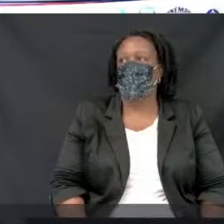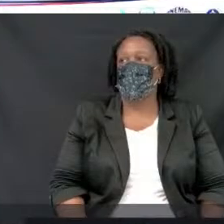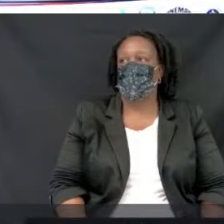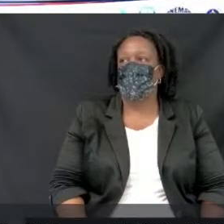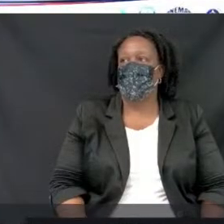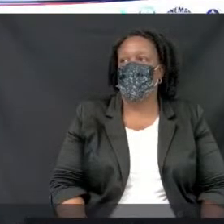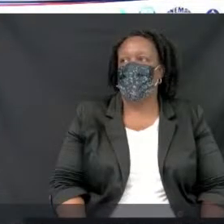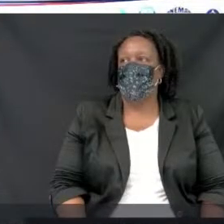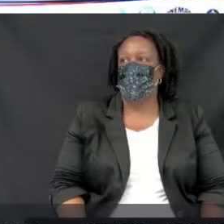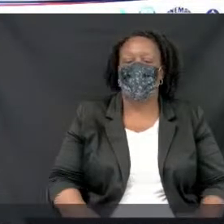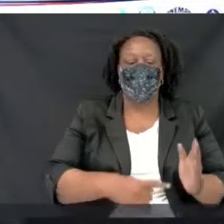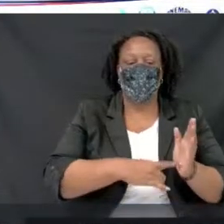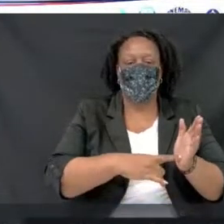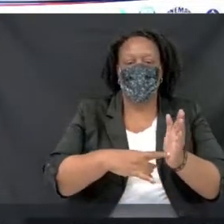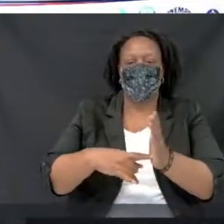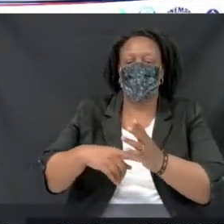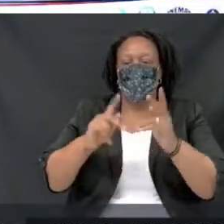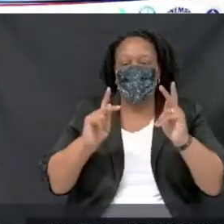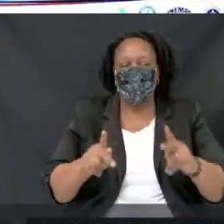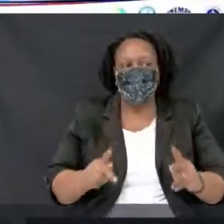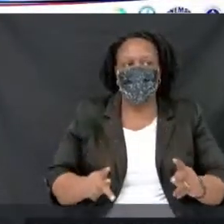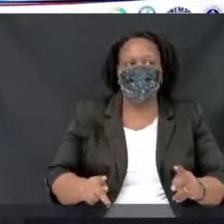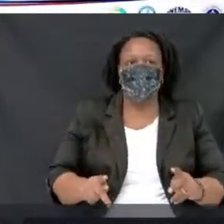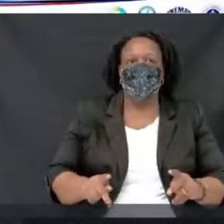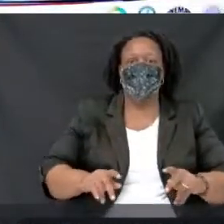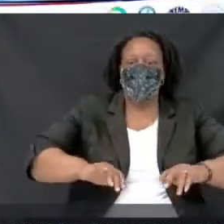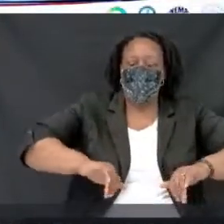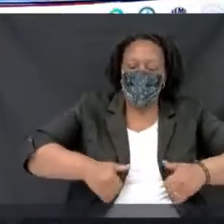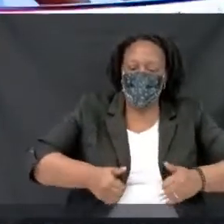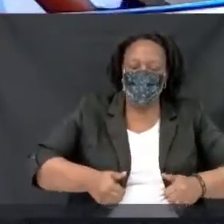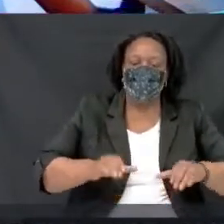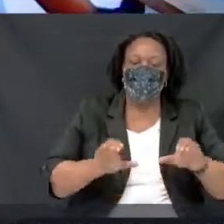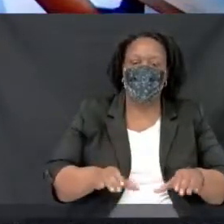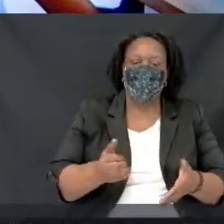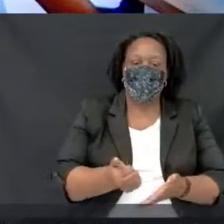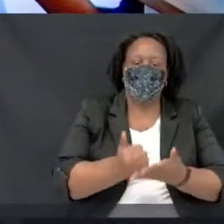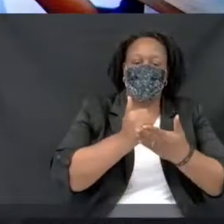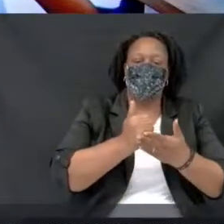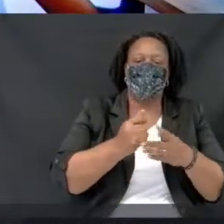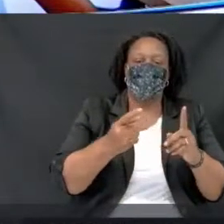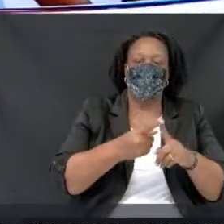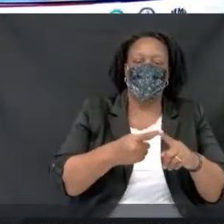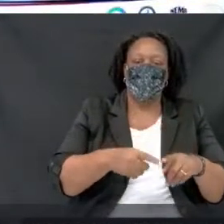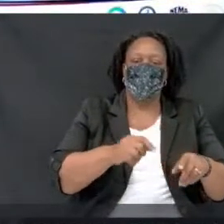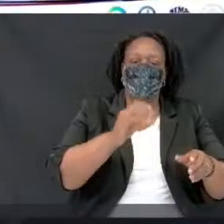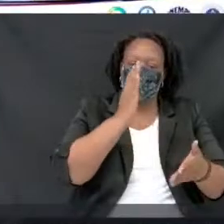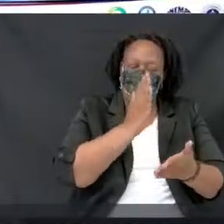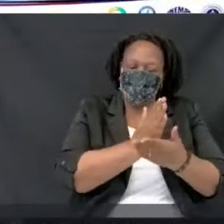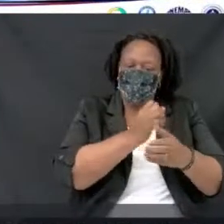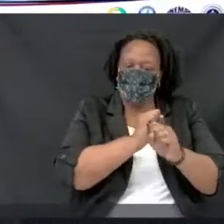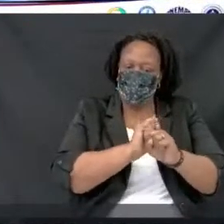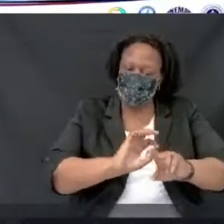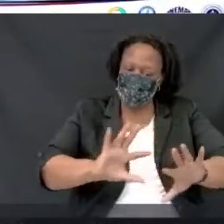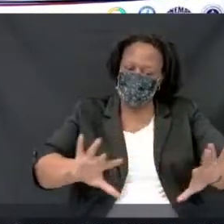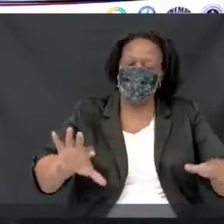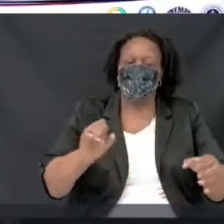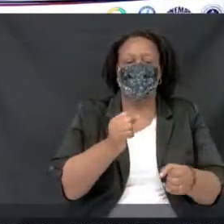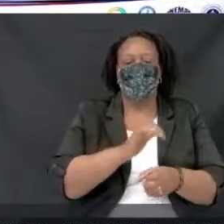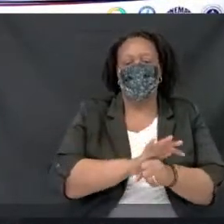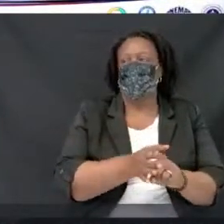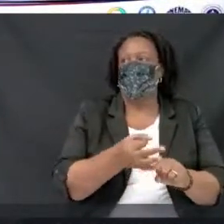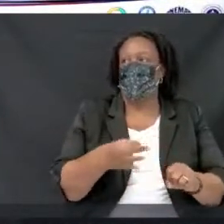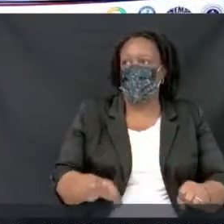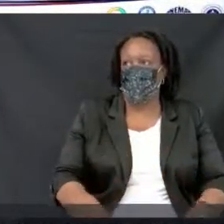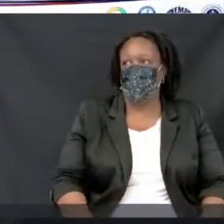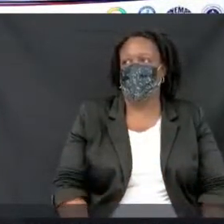the implementations of measures to combat the spread of COVID-19. And Section 4 speaks to the